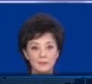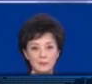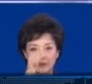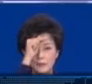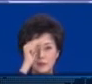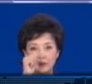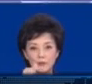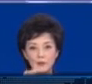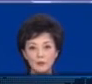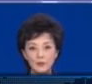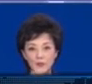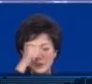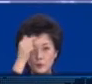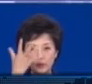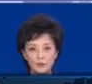Recently,